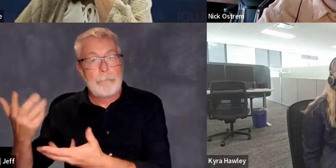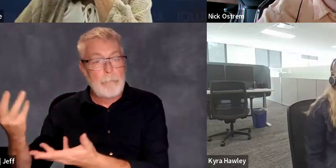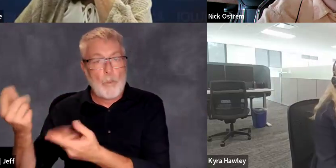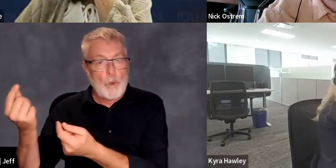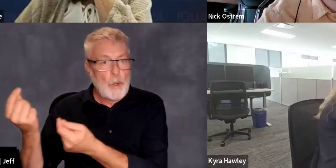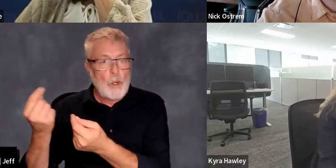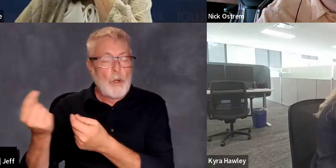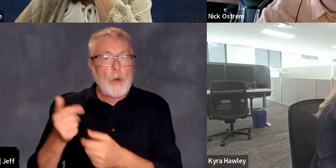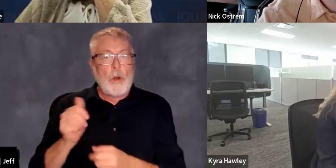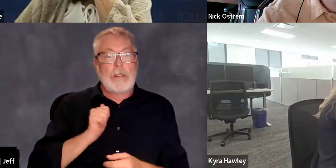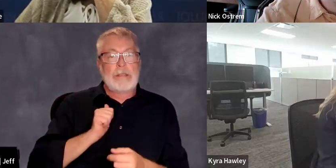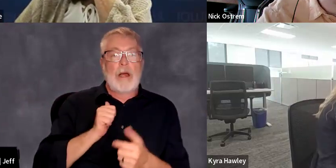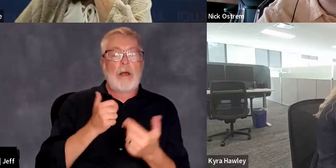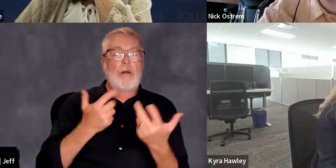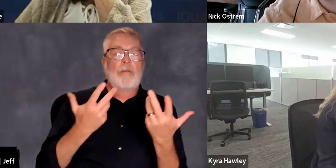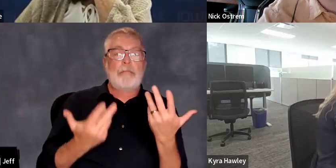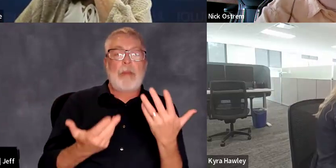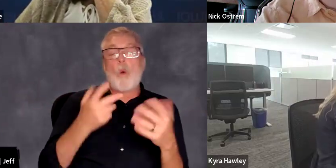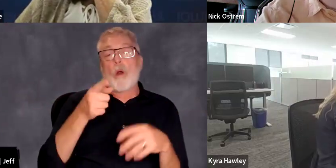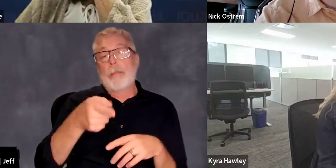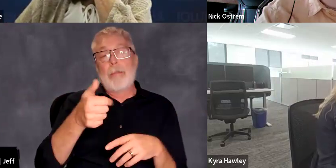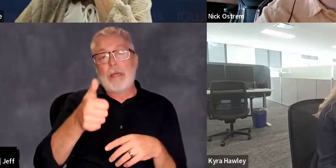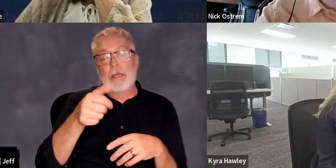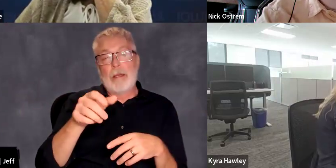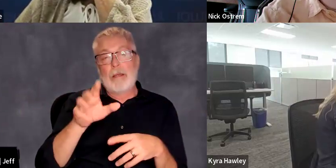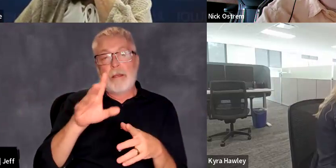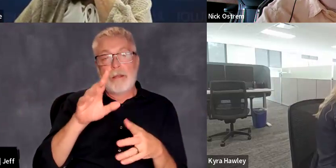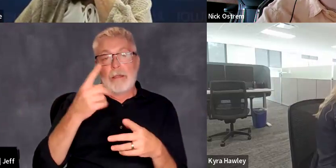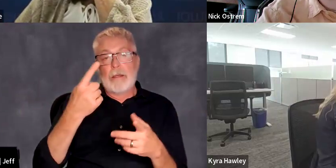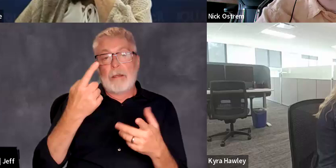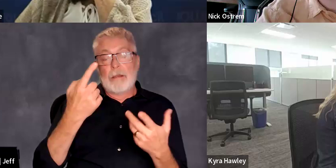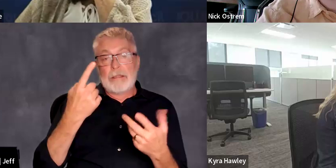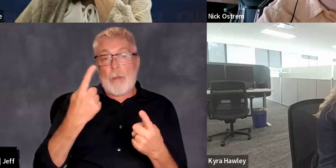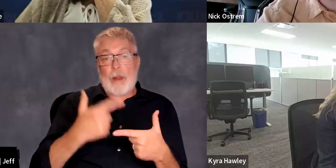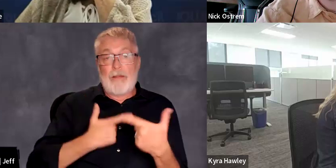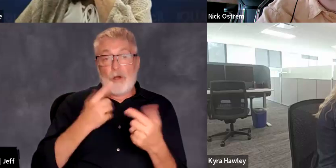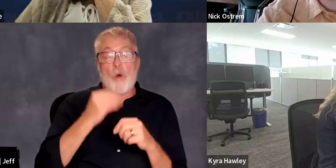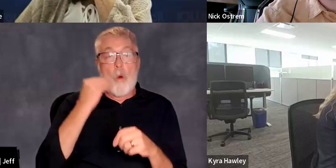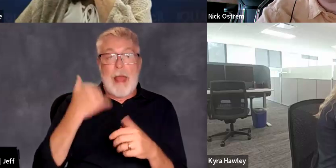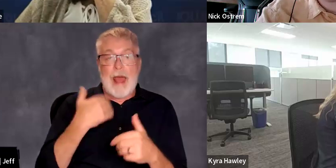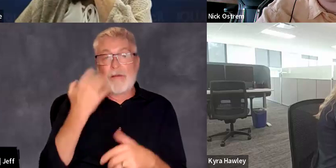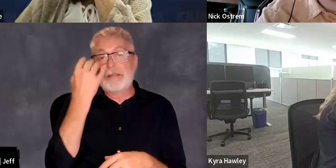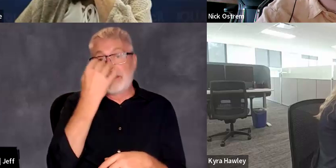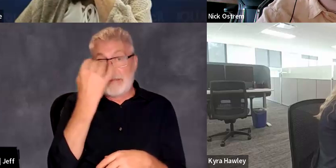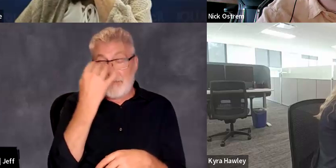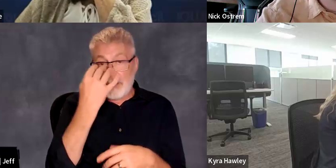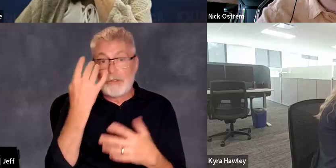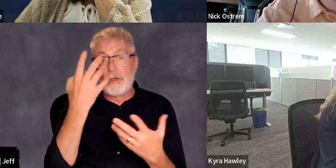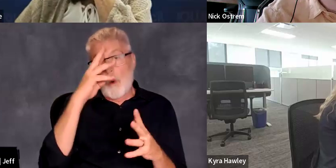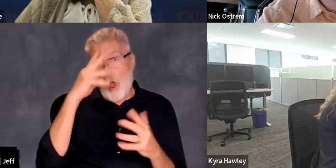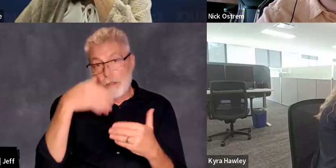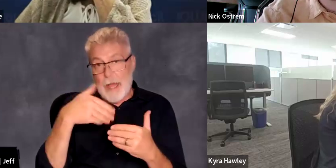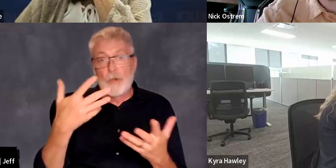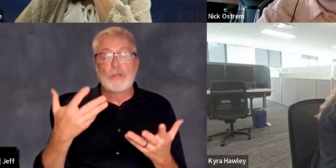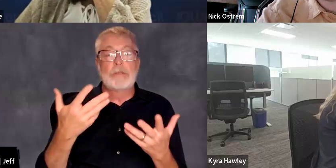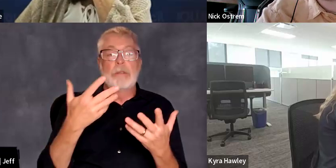is has Alzheimer's and dementia, um, what to do specifically with that. We'll go into a little